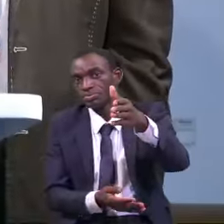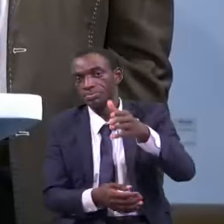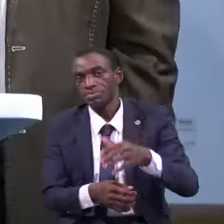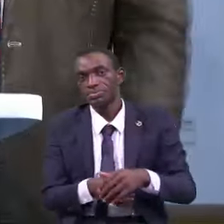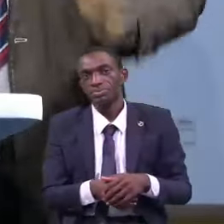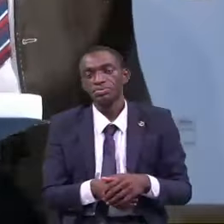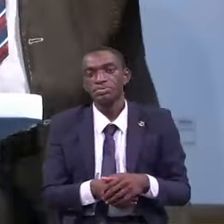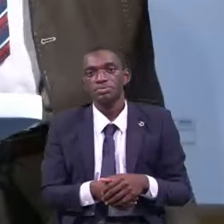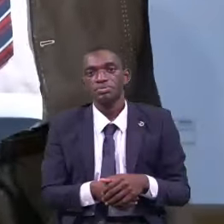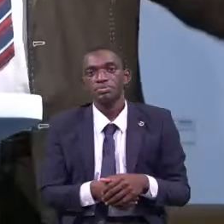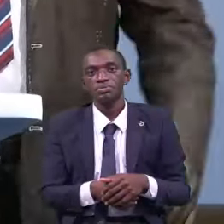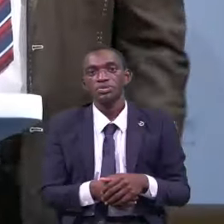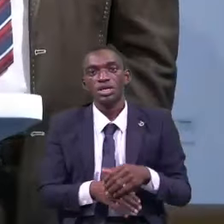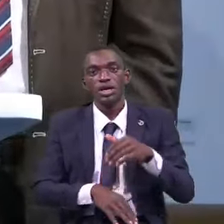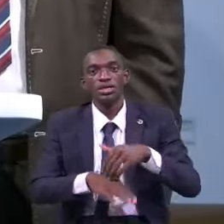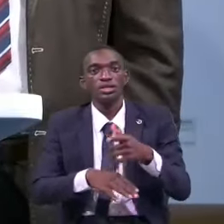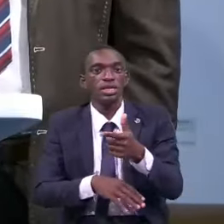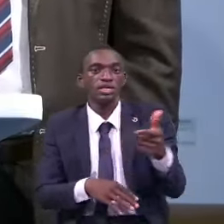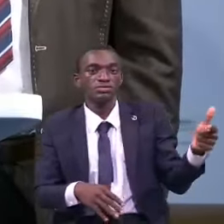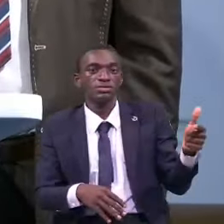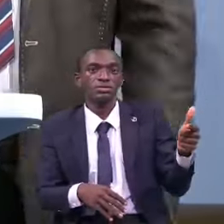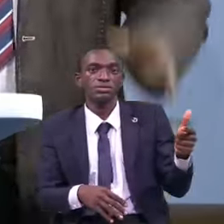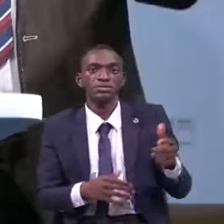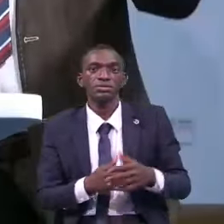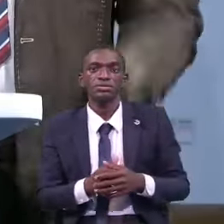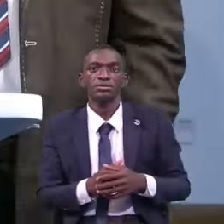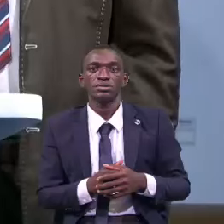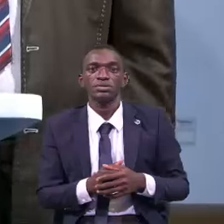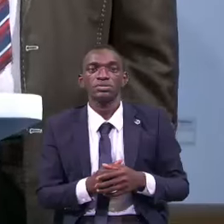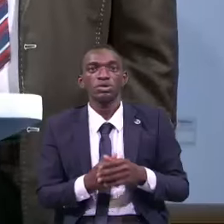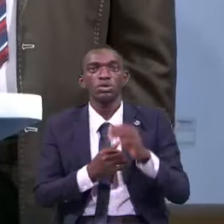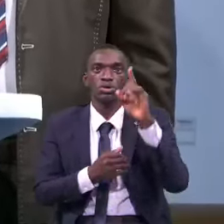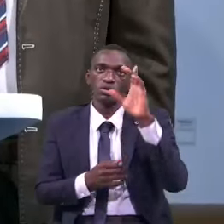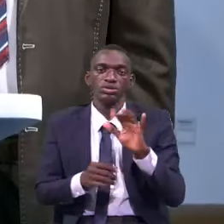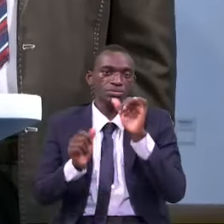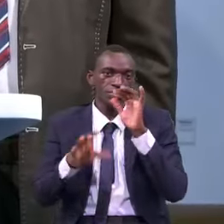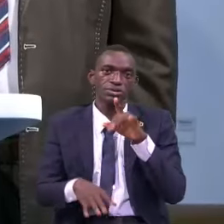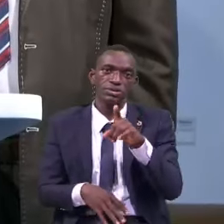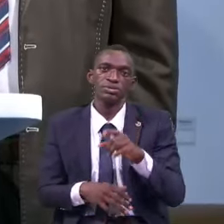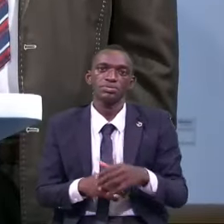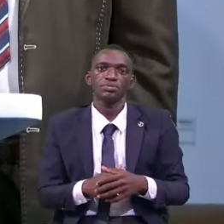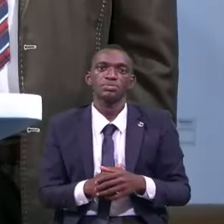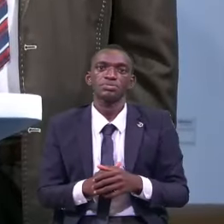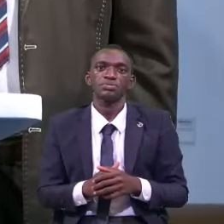middle. On my left hand side. God bless you.